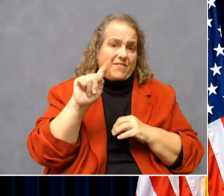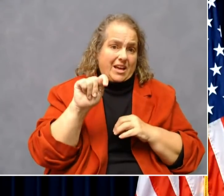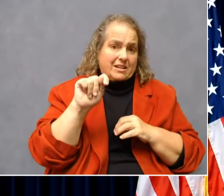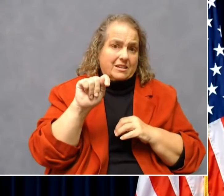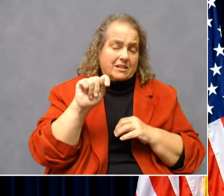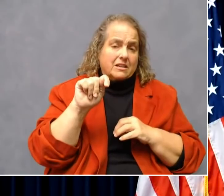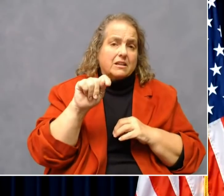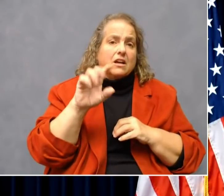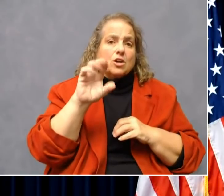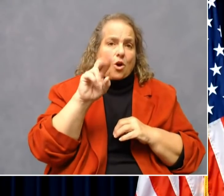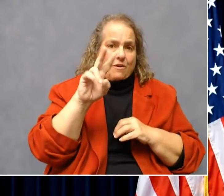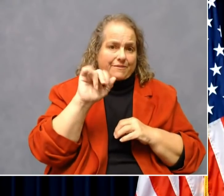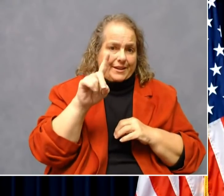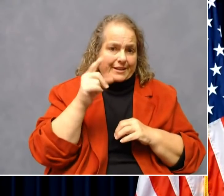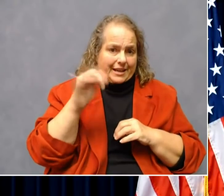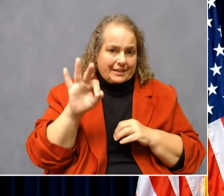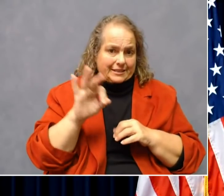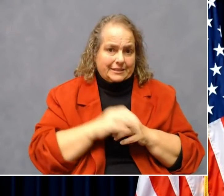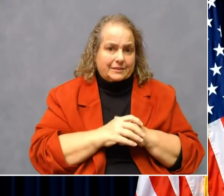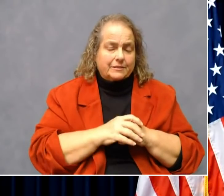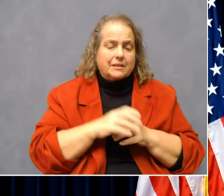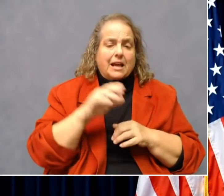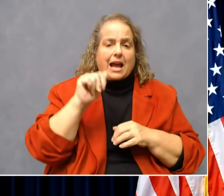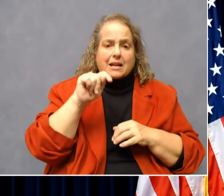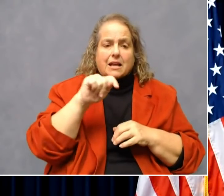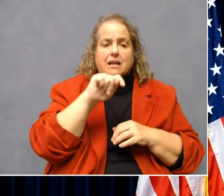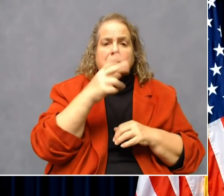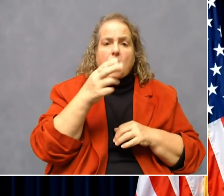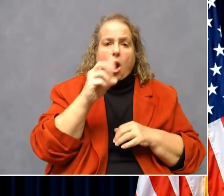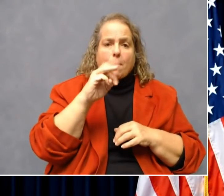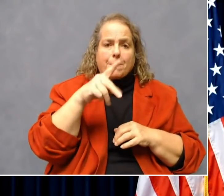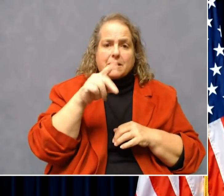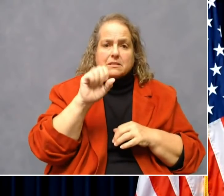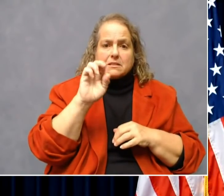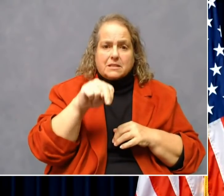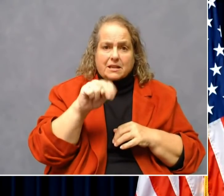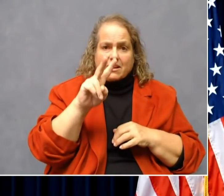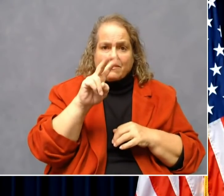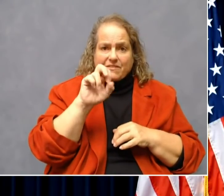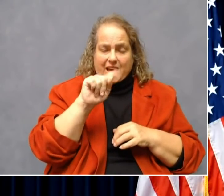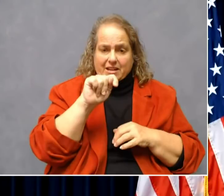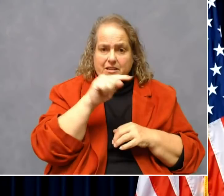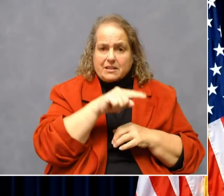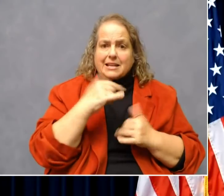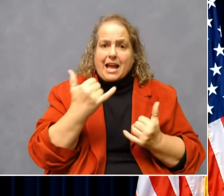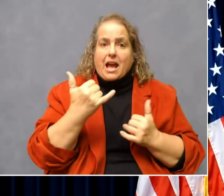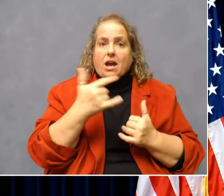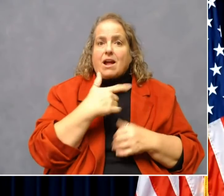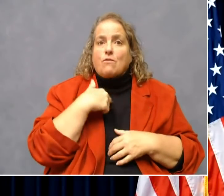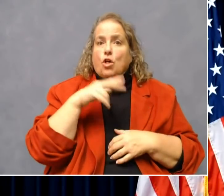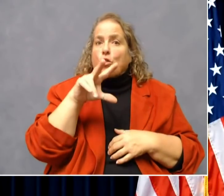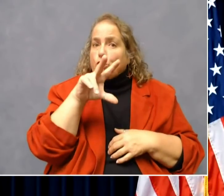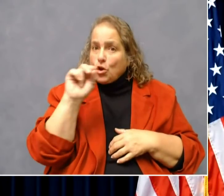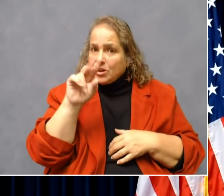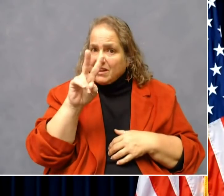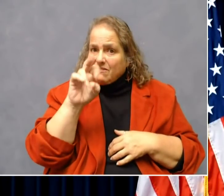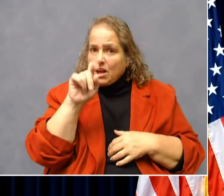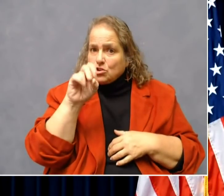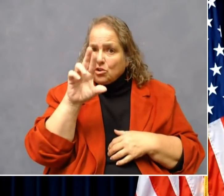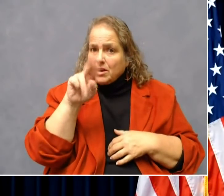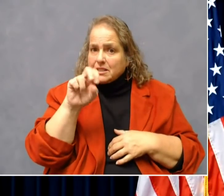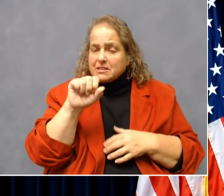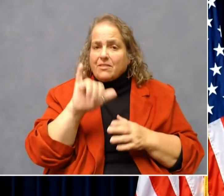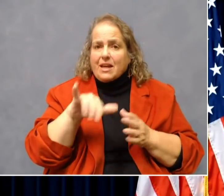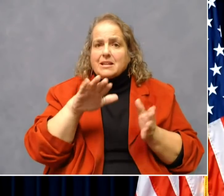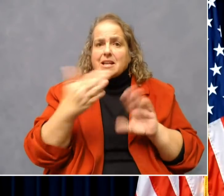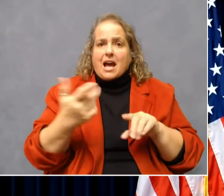Center in Wilmore. Now lost 30 veterans from that facility. There's